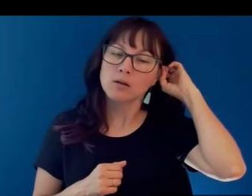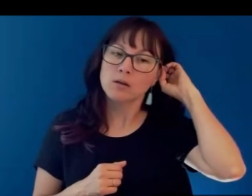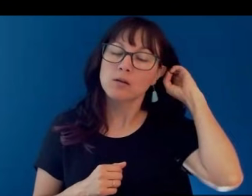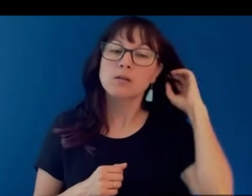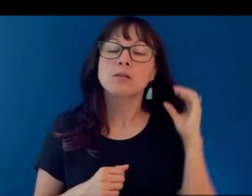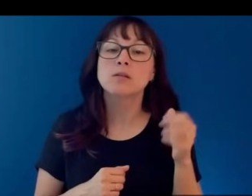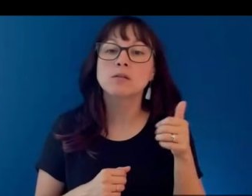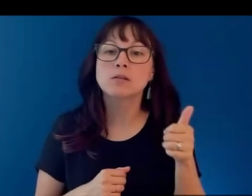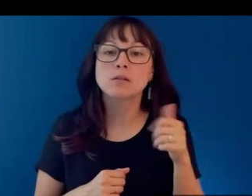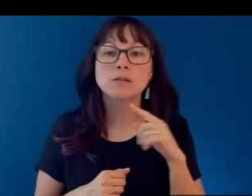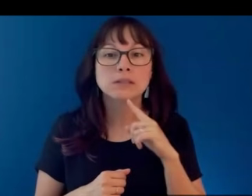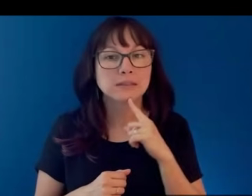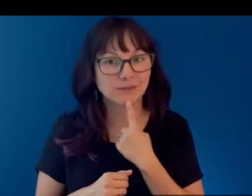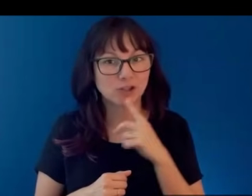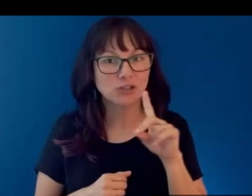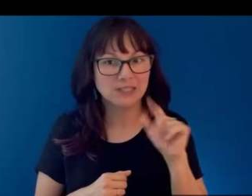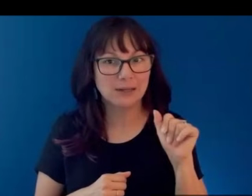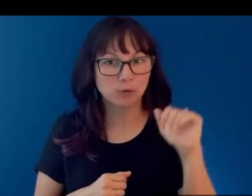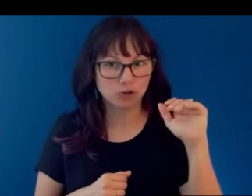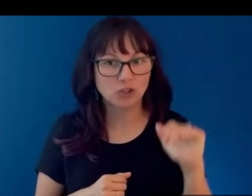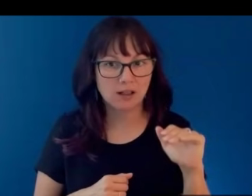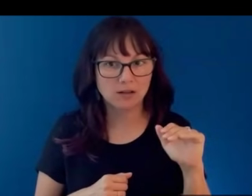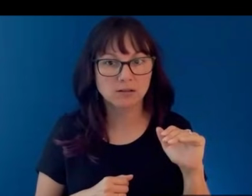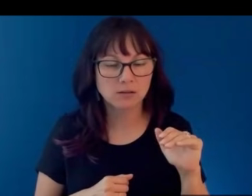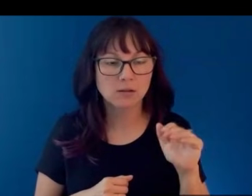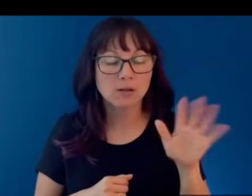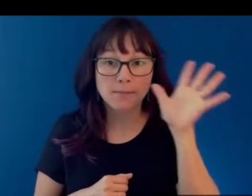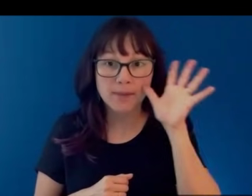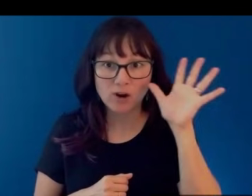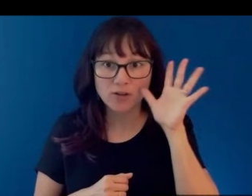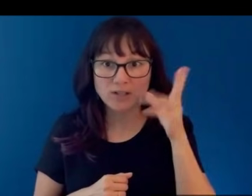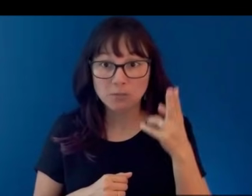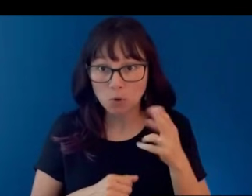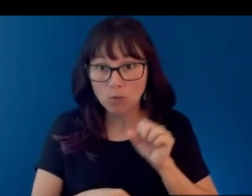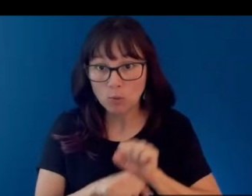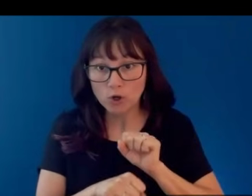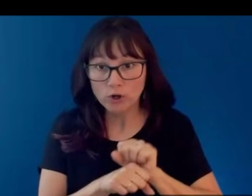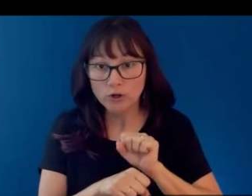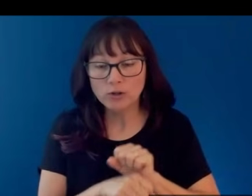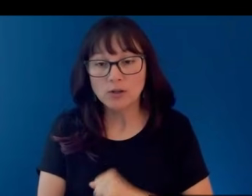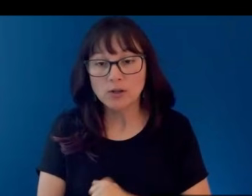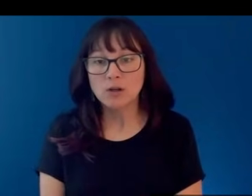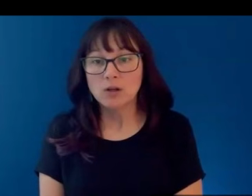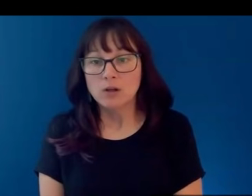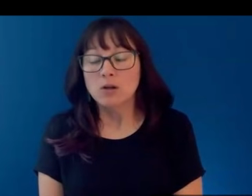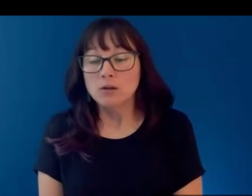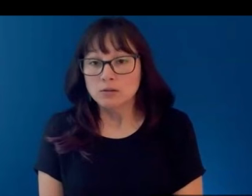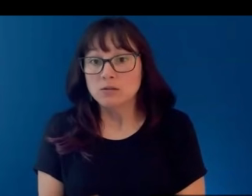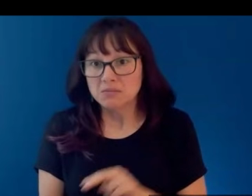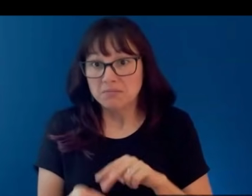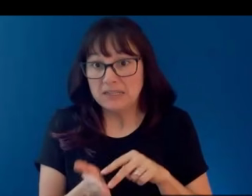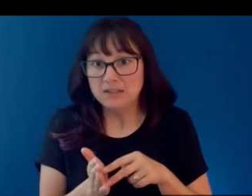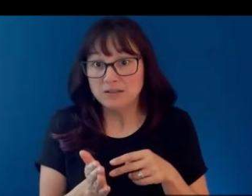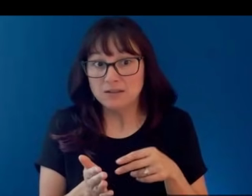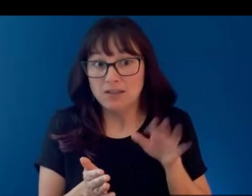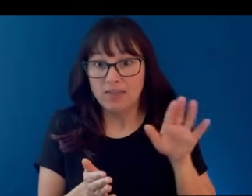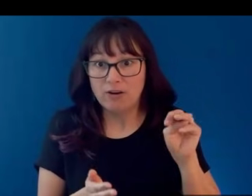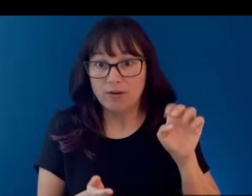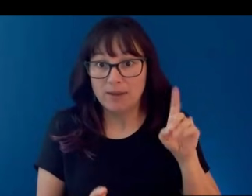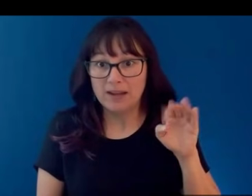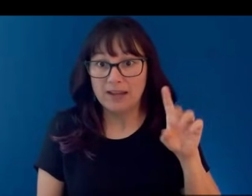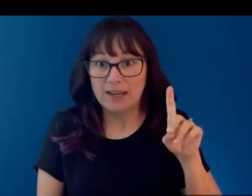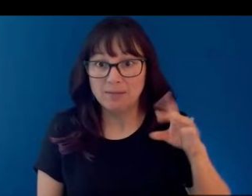very severely disabled child. Her parents both worked, so they were losing their